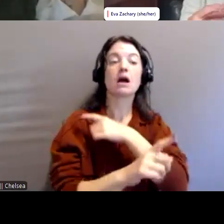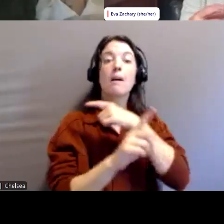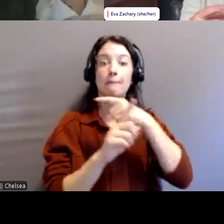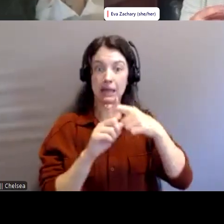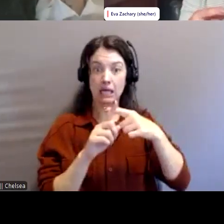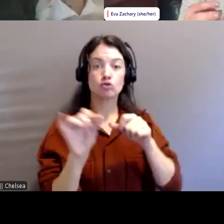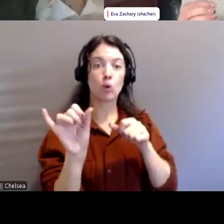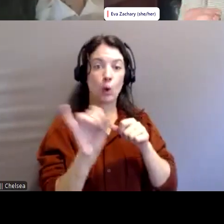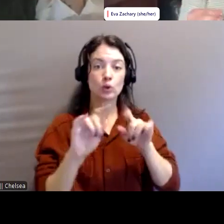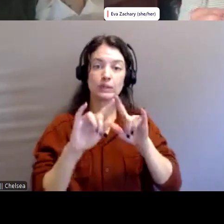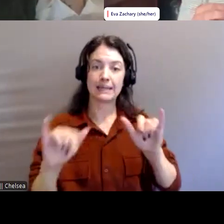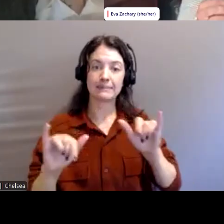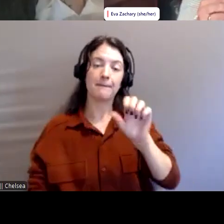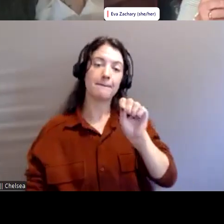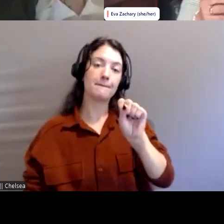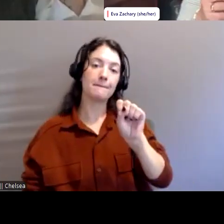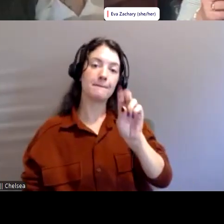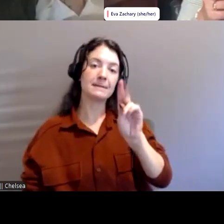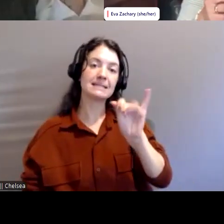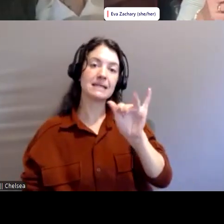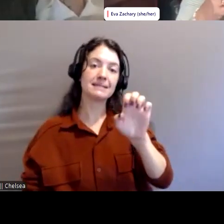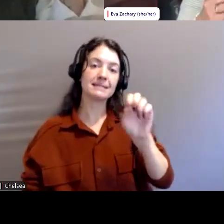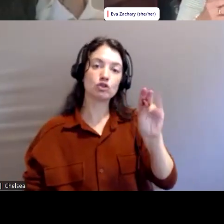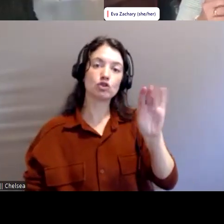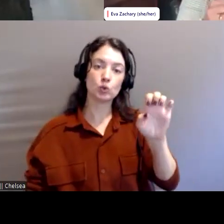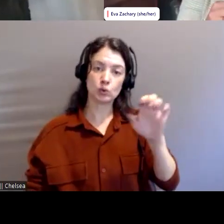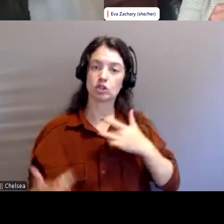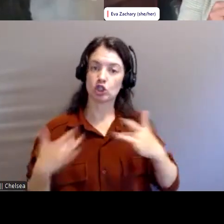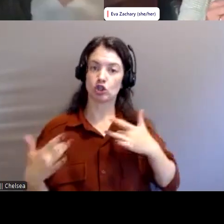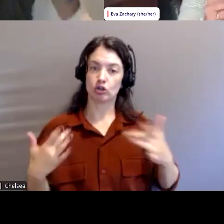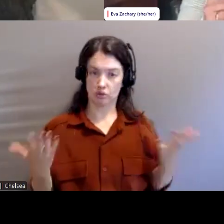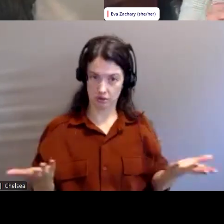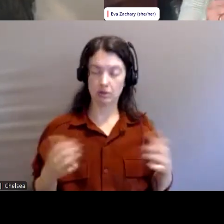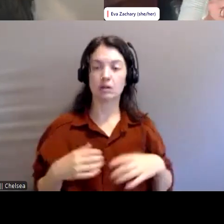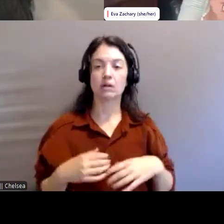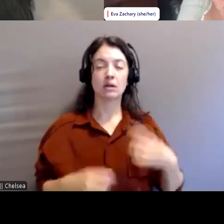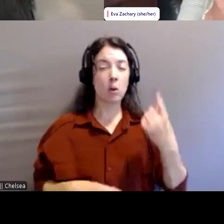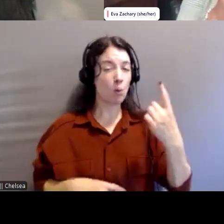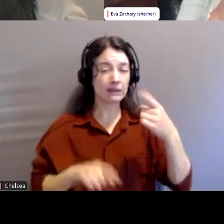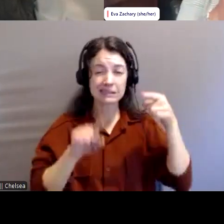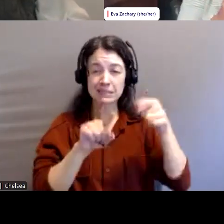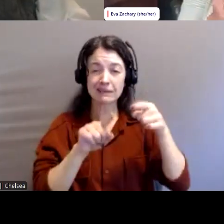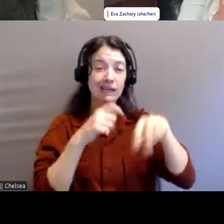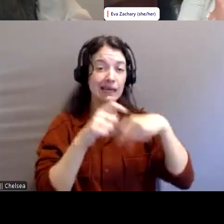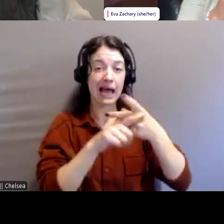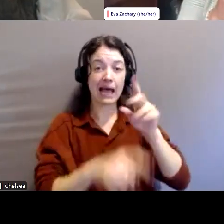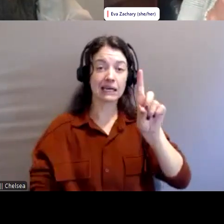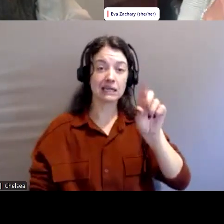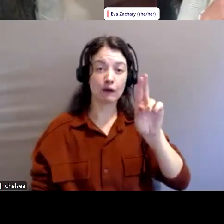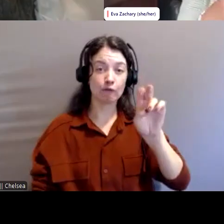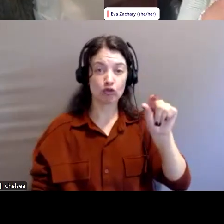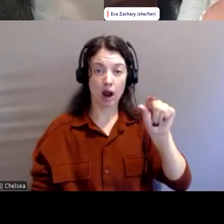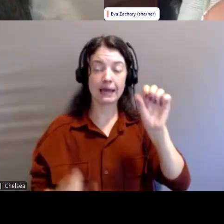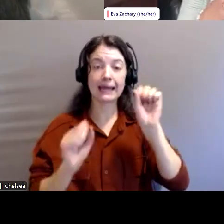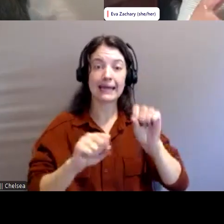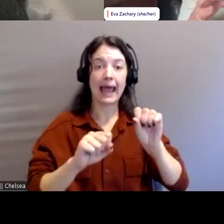use concerns, and there's not one specific drug that can exacerbate